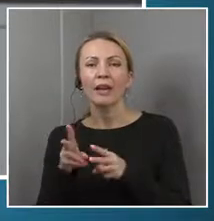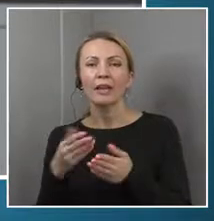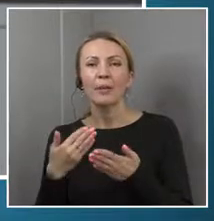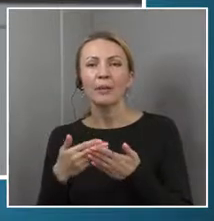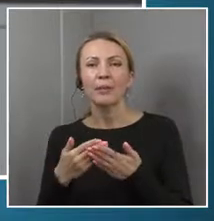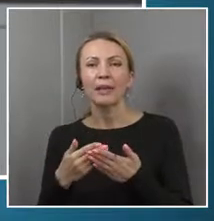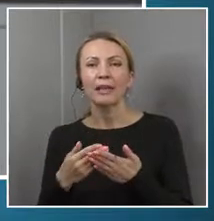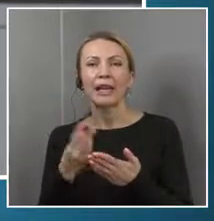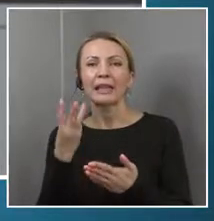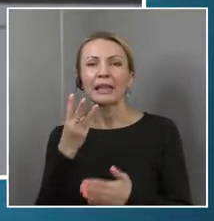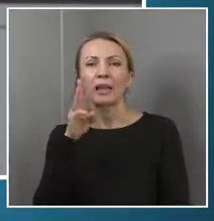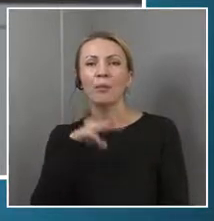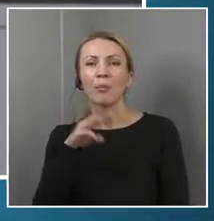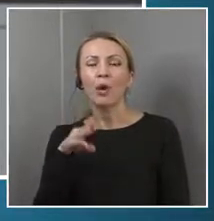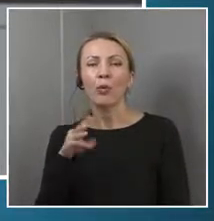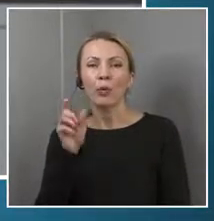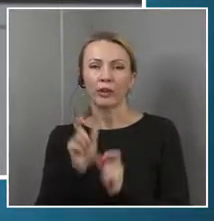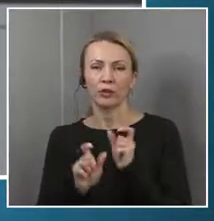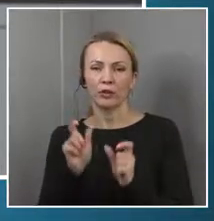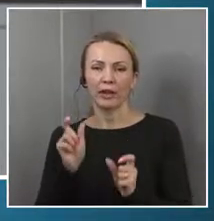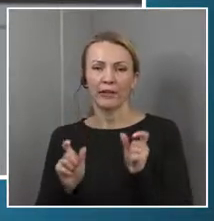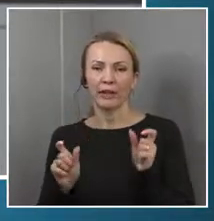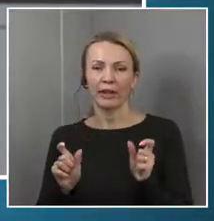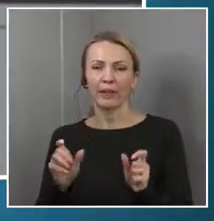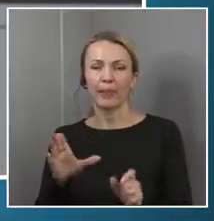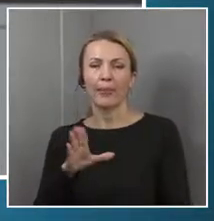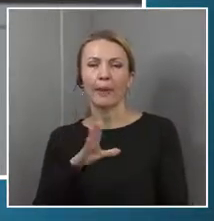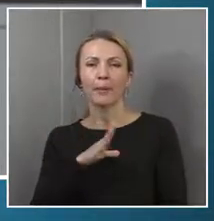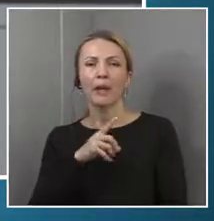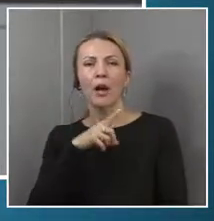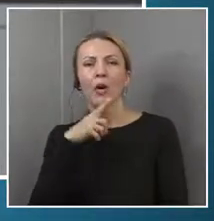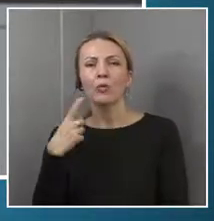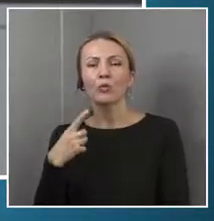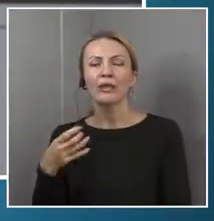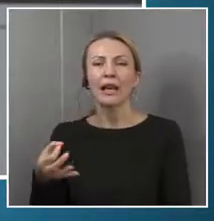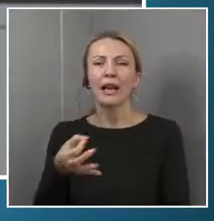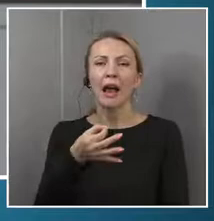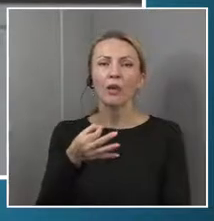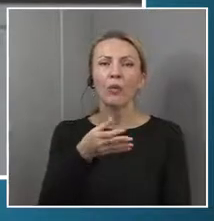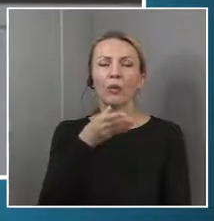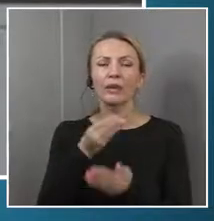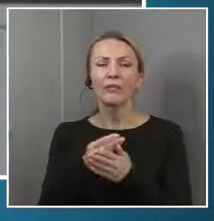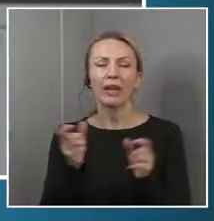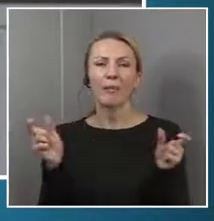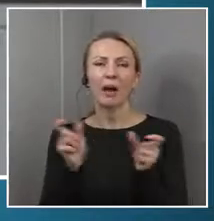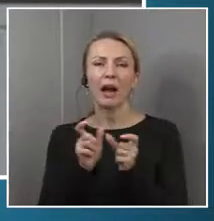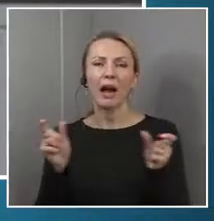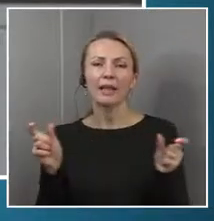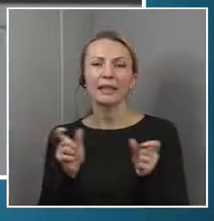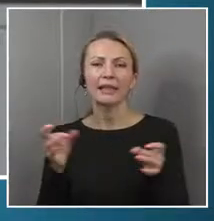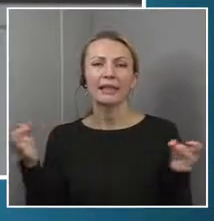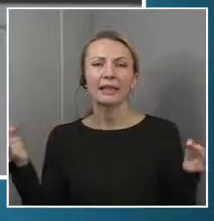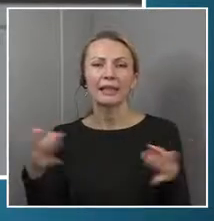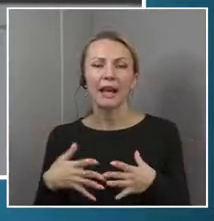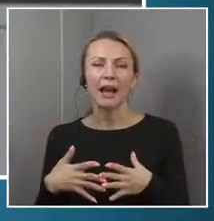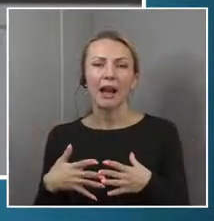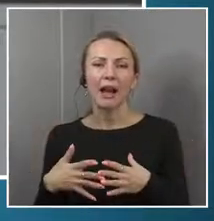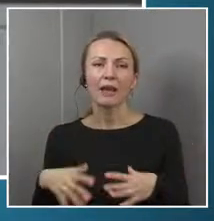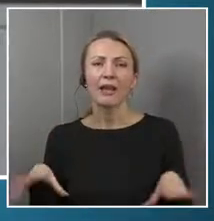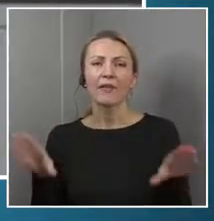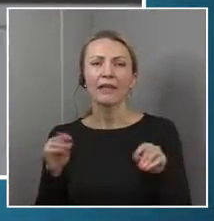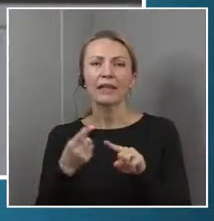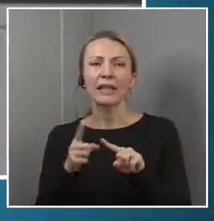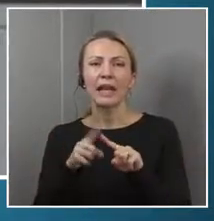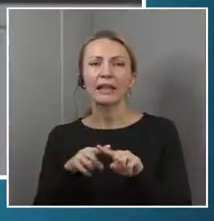back in between 1918 and 1930, around 5